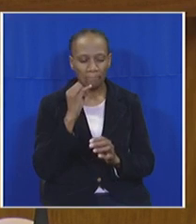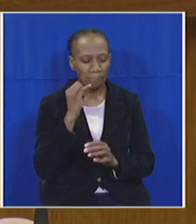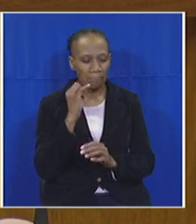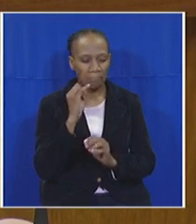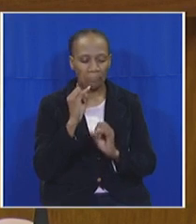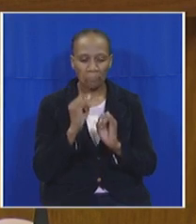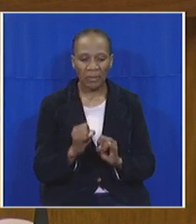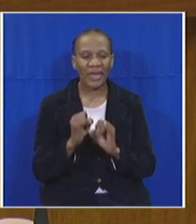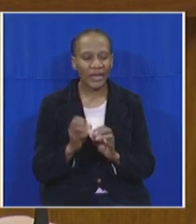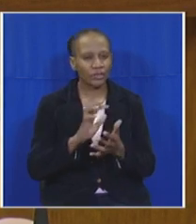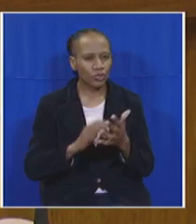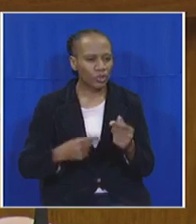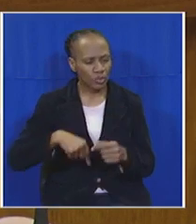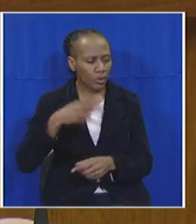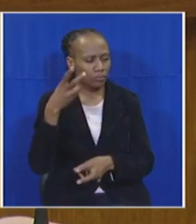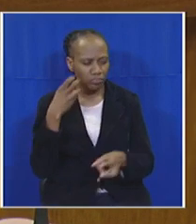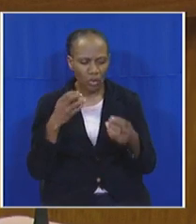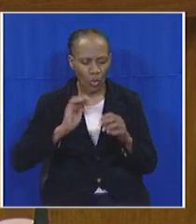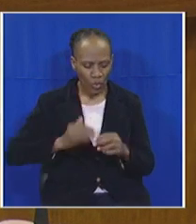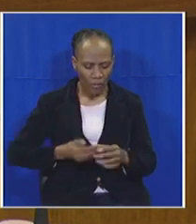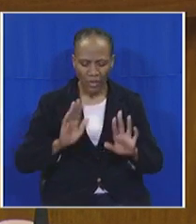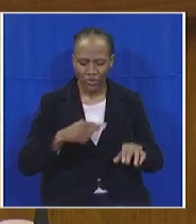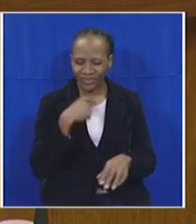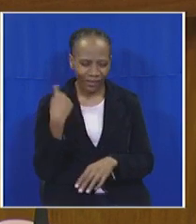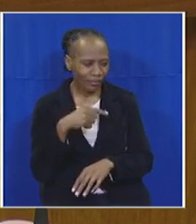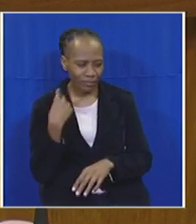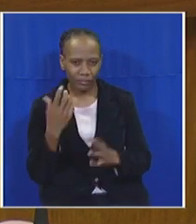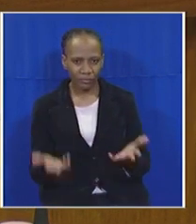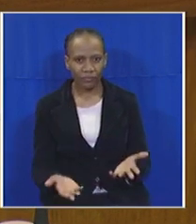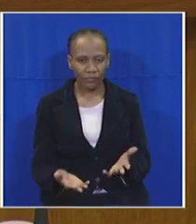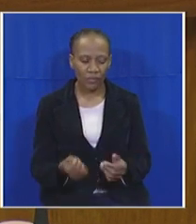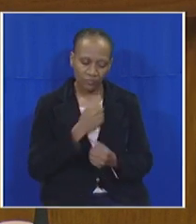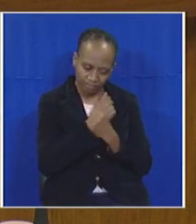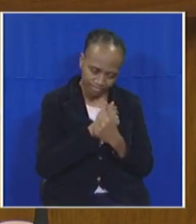Silethe namazwi enduduze kumindeni elahlekelweyo. Sihlalo,